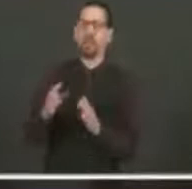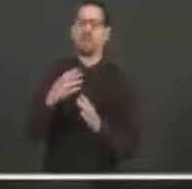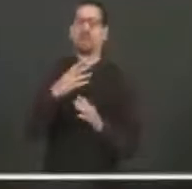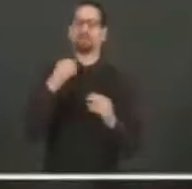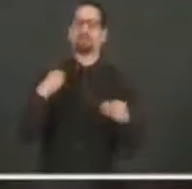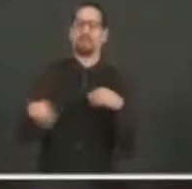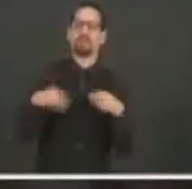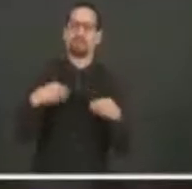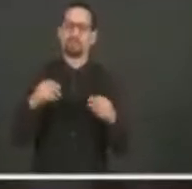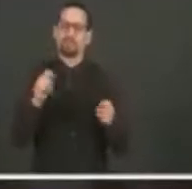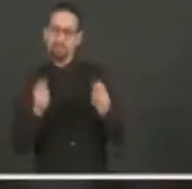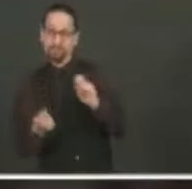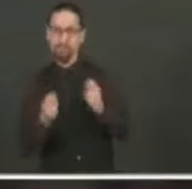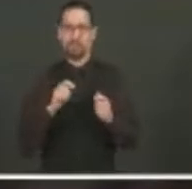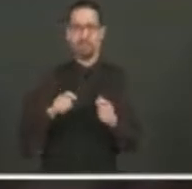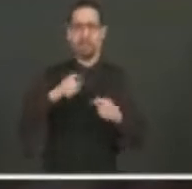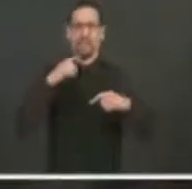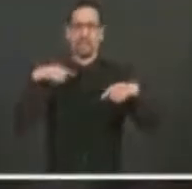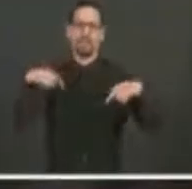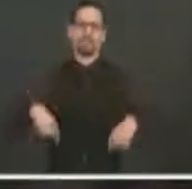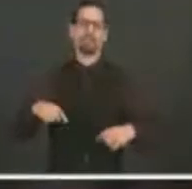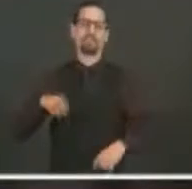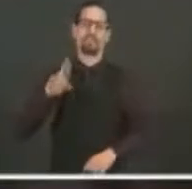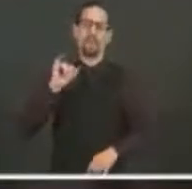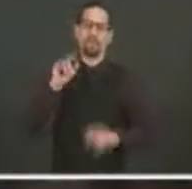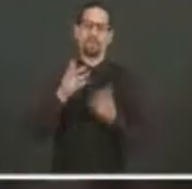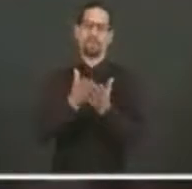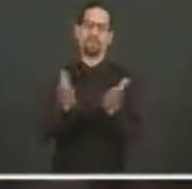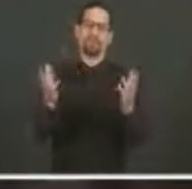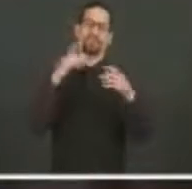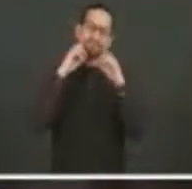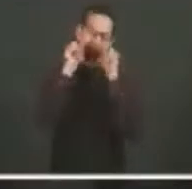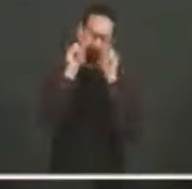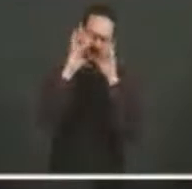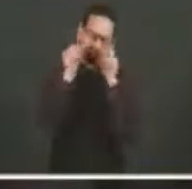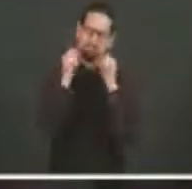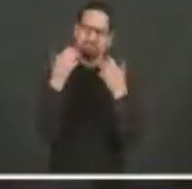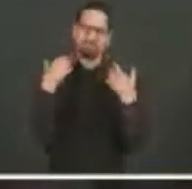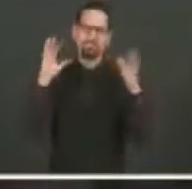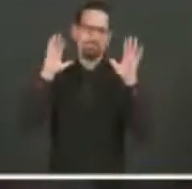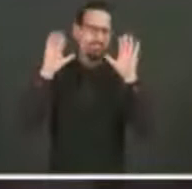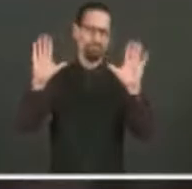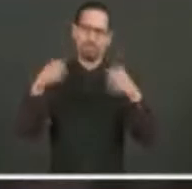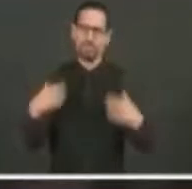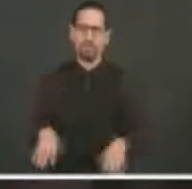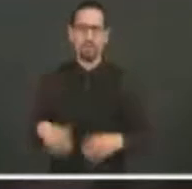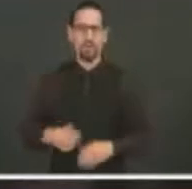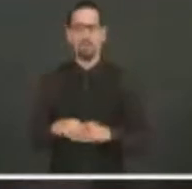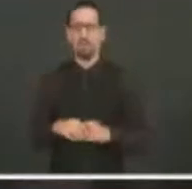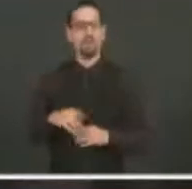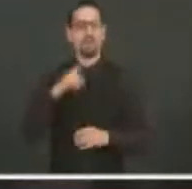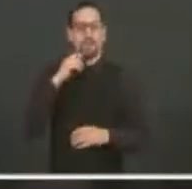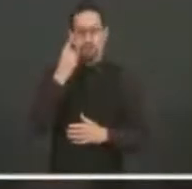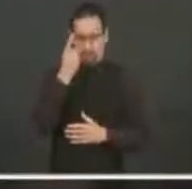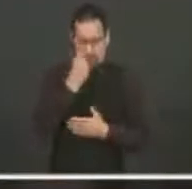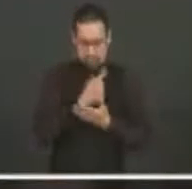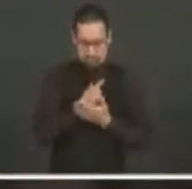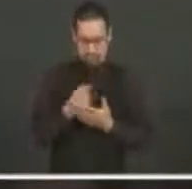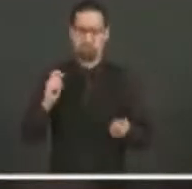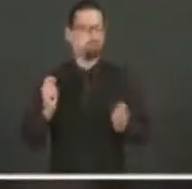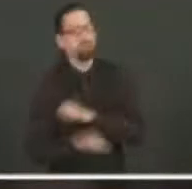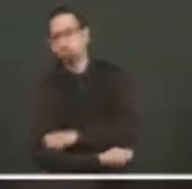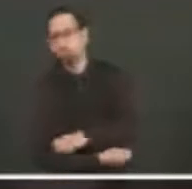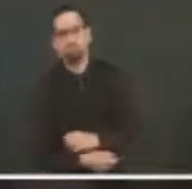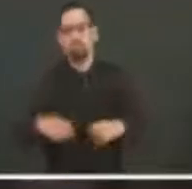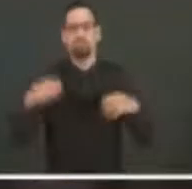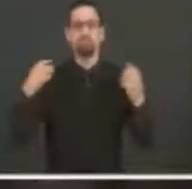is amazing because we were able to shift and make plans in a week. We have a couple of months to get this done, to get this as close to